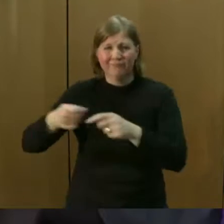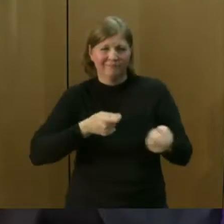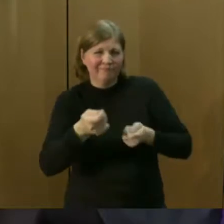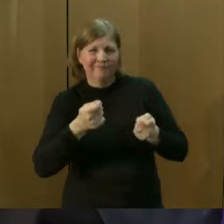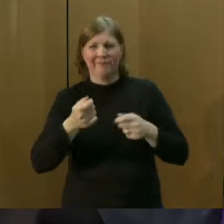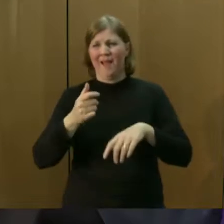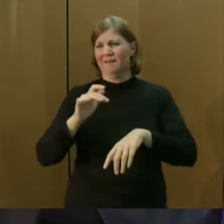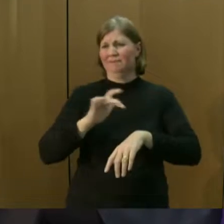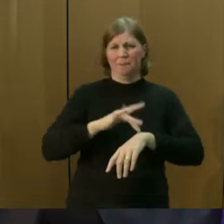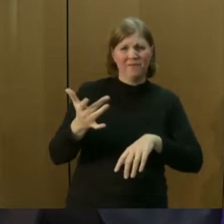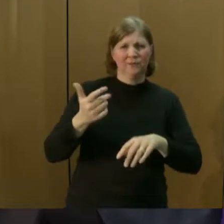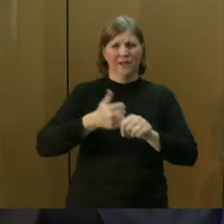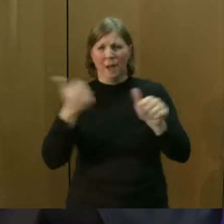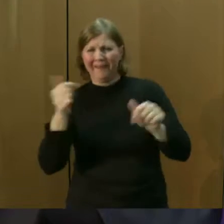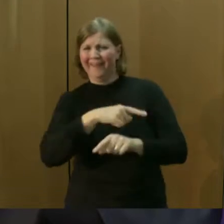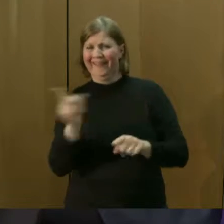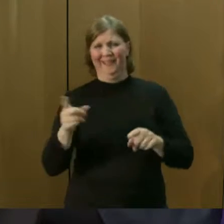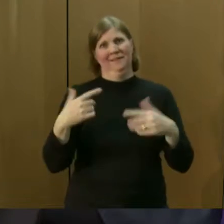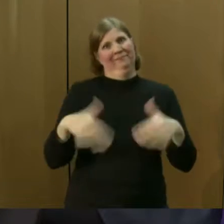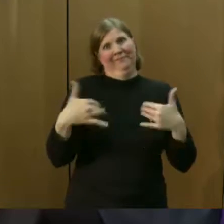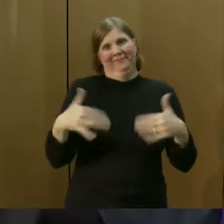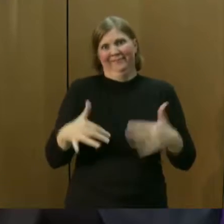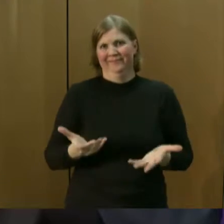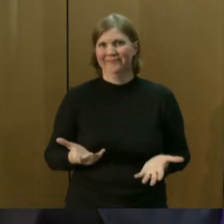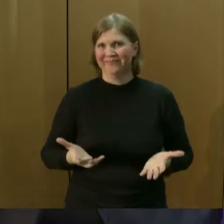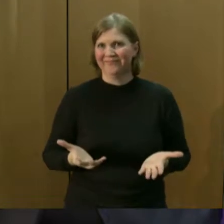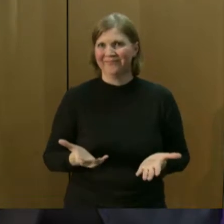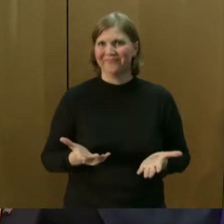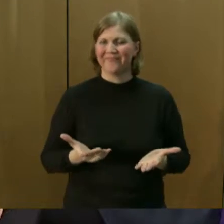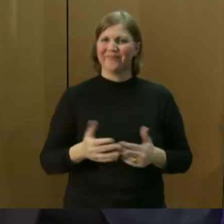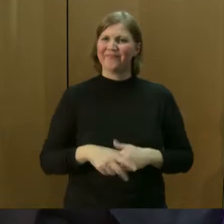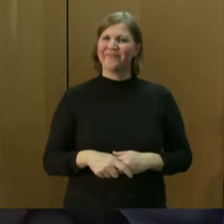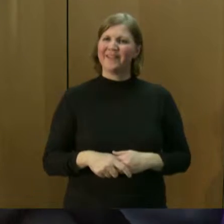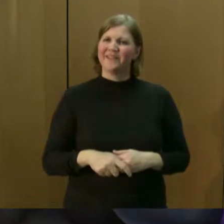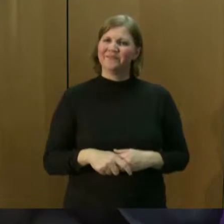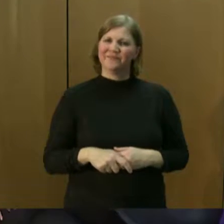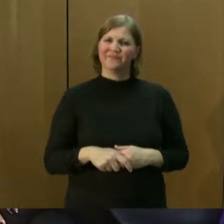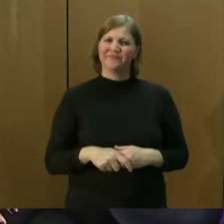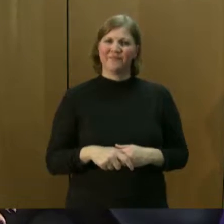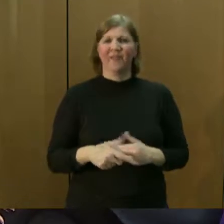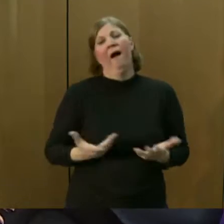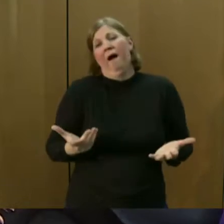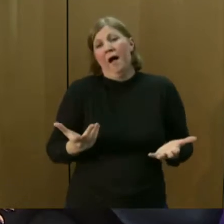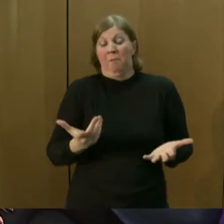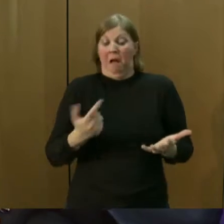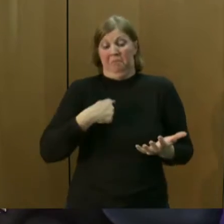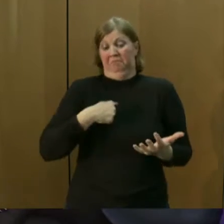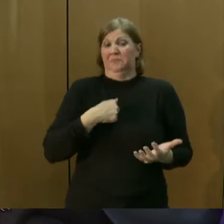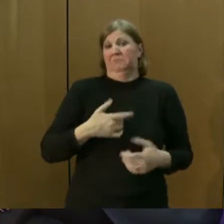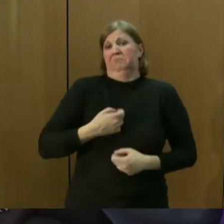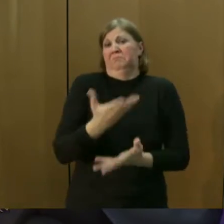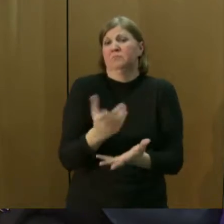professionals. Also because, and obviously this is just my opinion, it's, the best, most